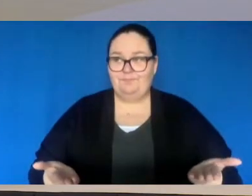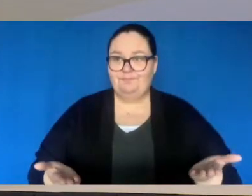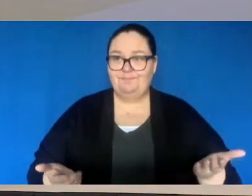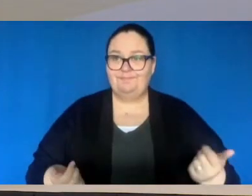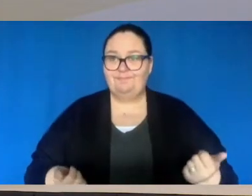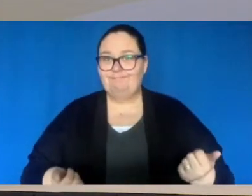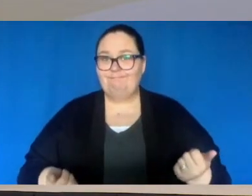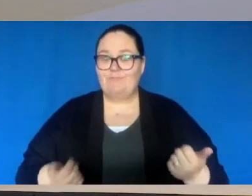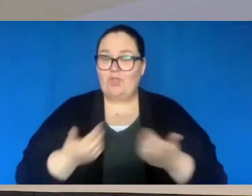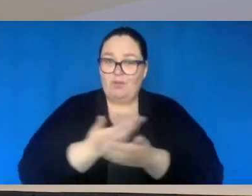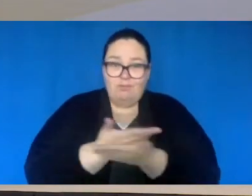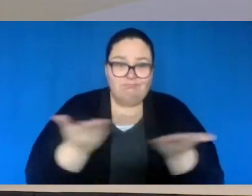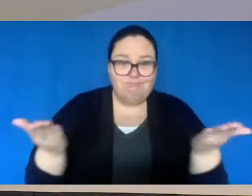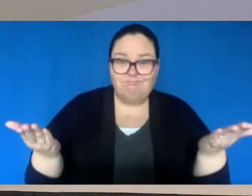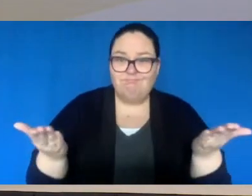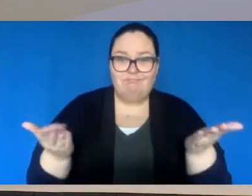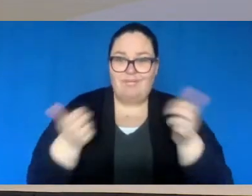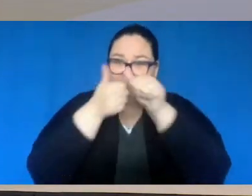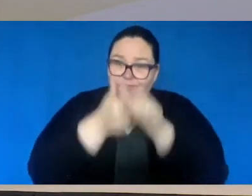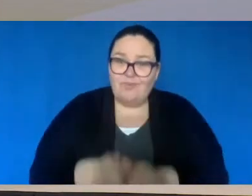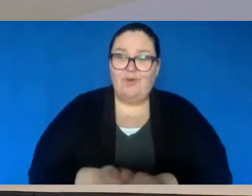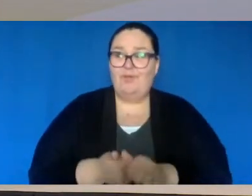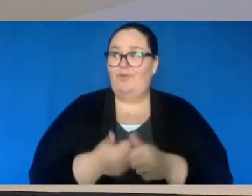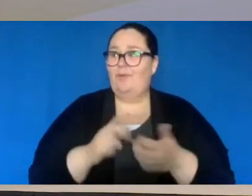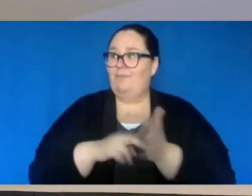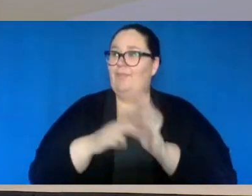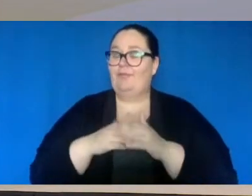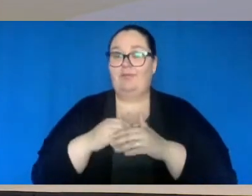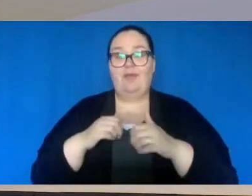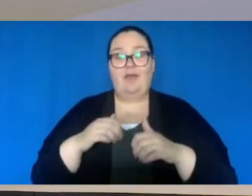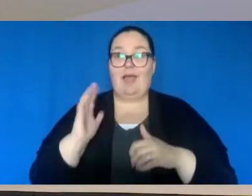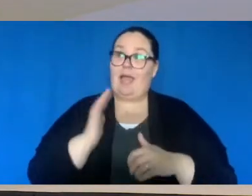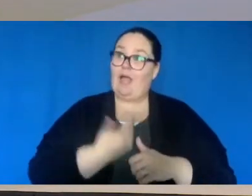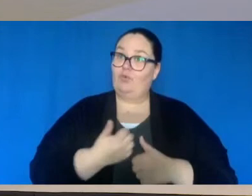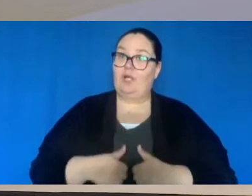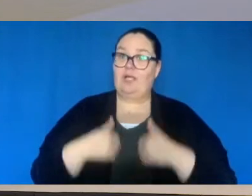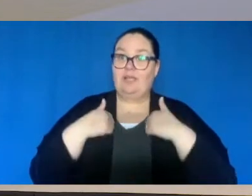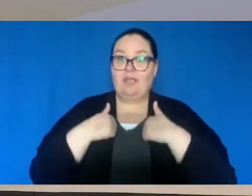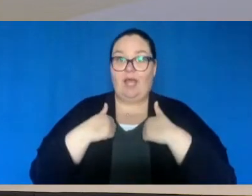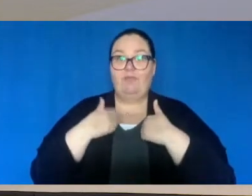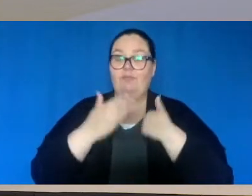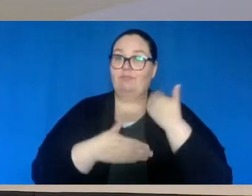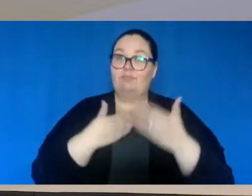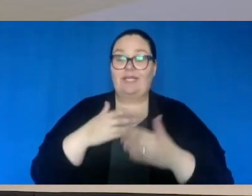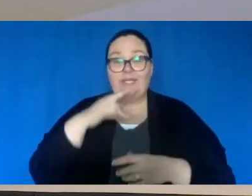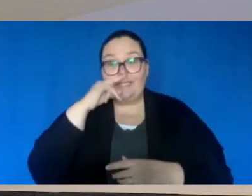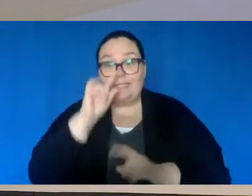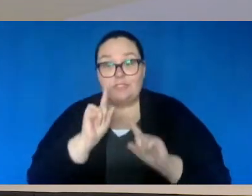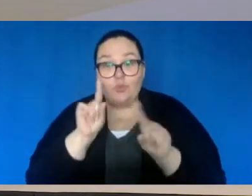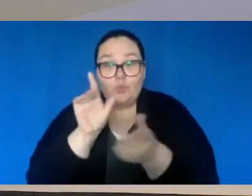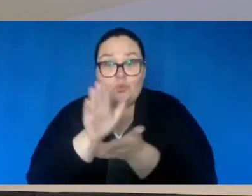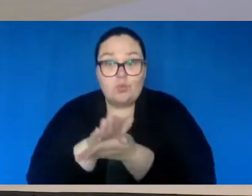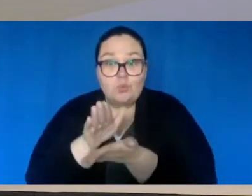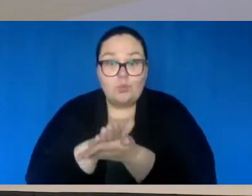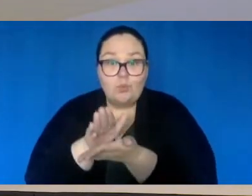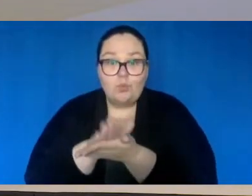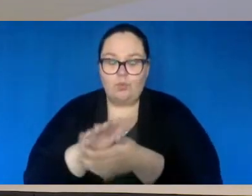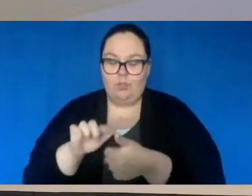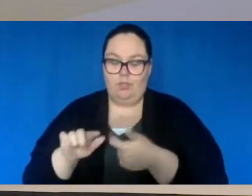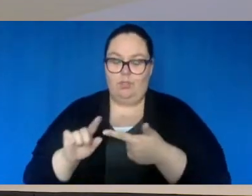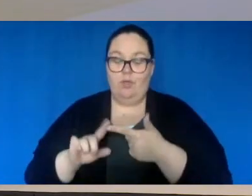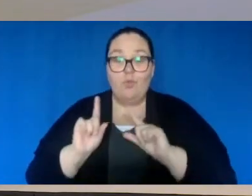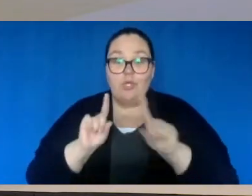all islanders to do their parts so that we can continue to have kids go to school, so that we can continue to go eat at restaurants,